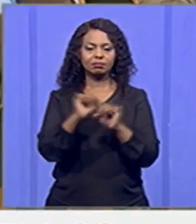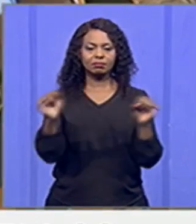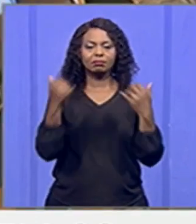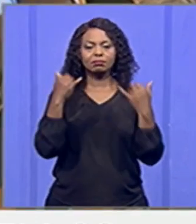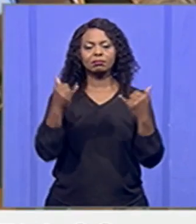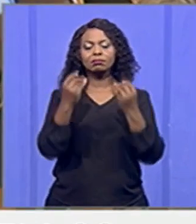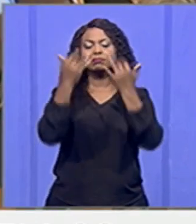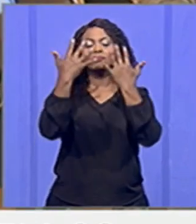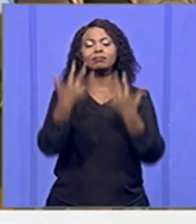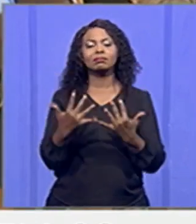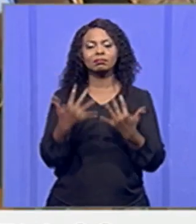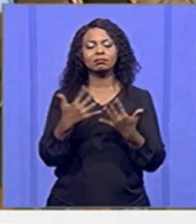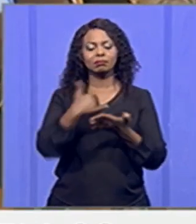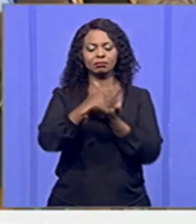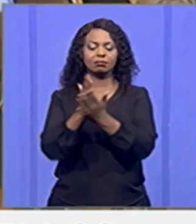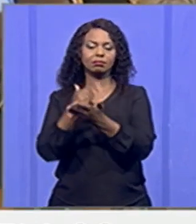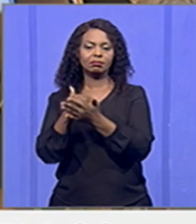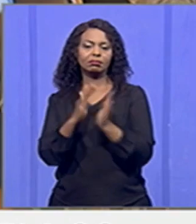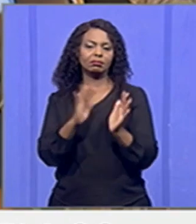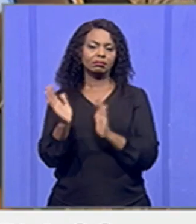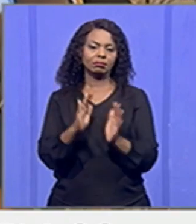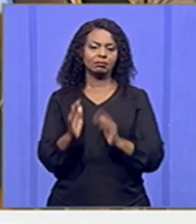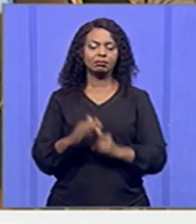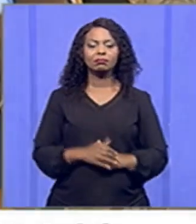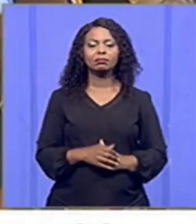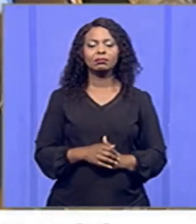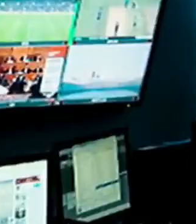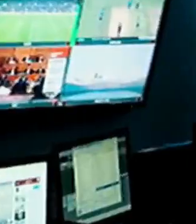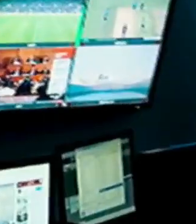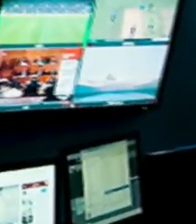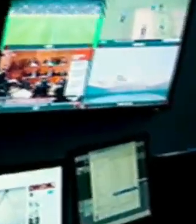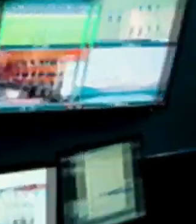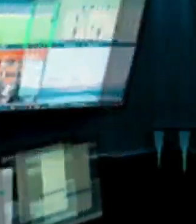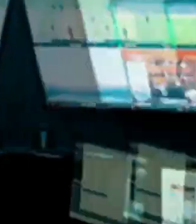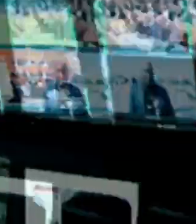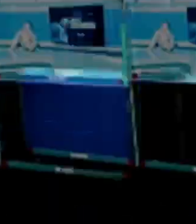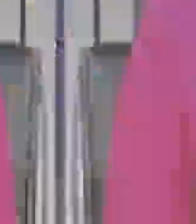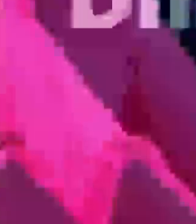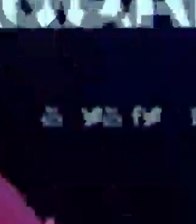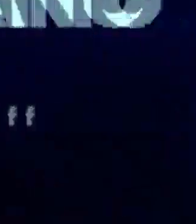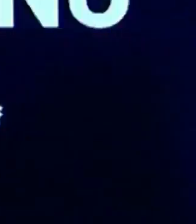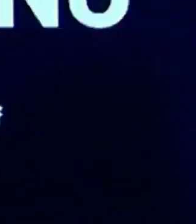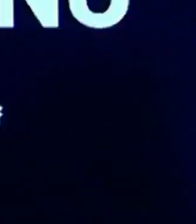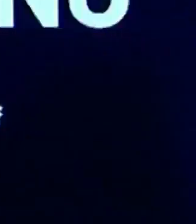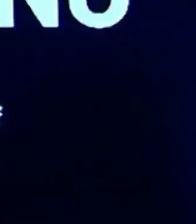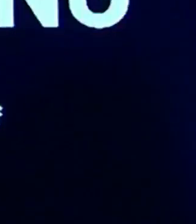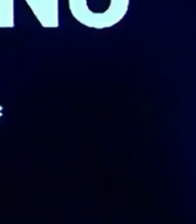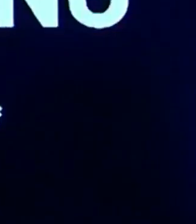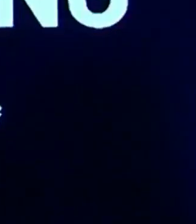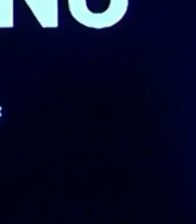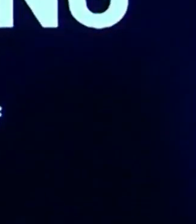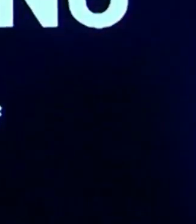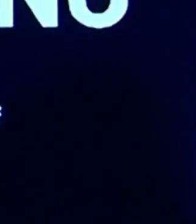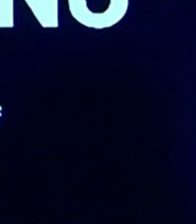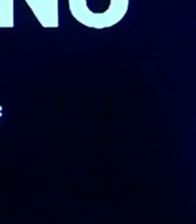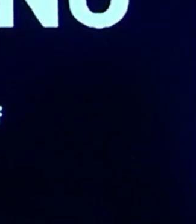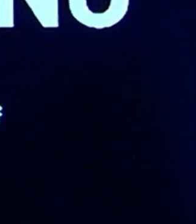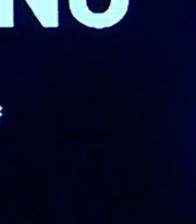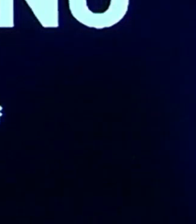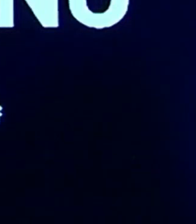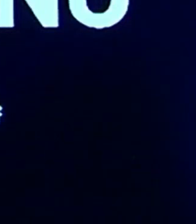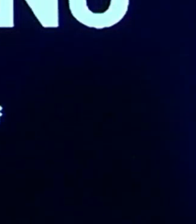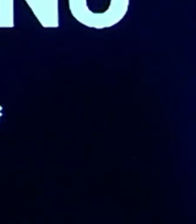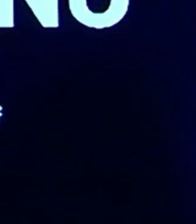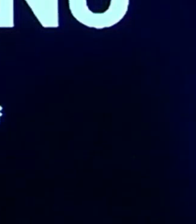dirisa yang tekanyetsokabo e ba e abetsweng. SABC News e tlile go tlhoma